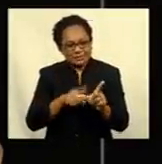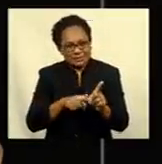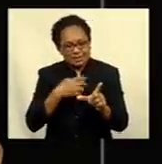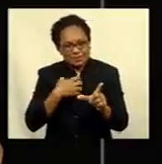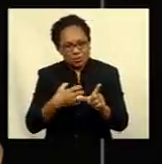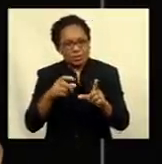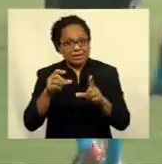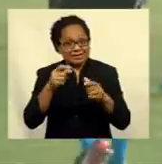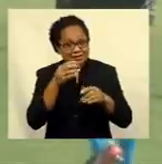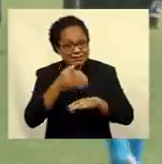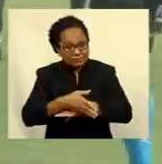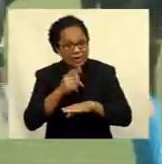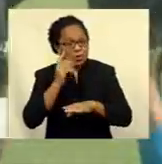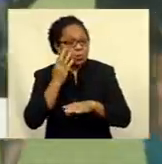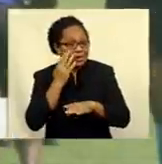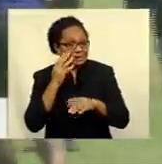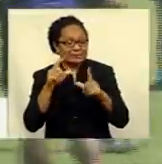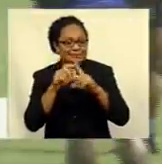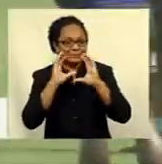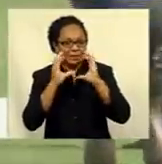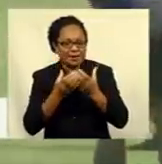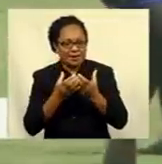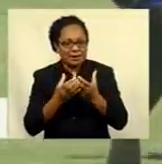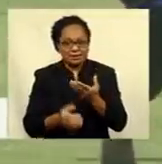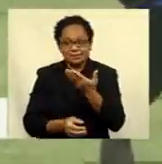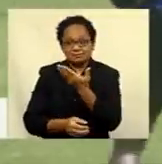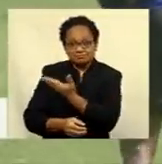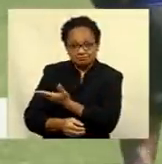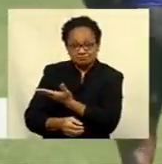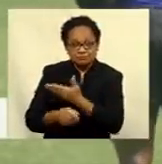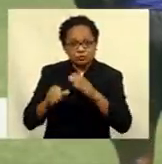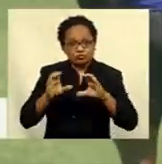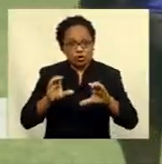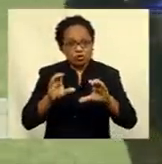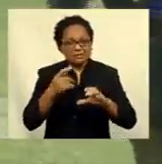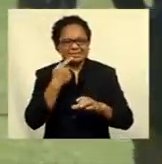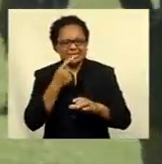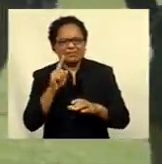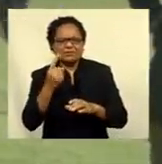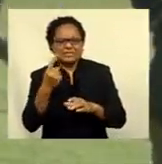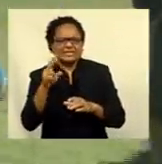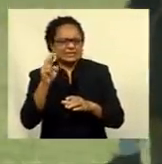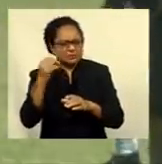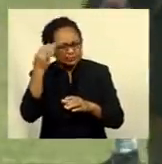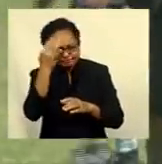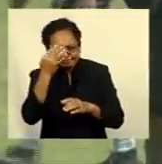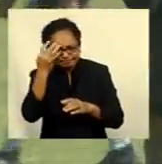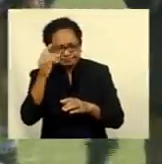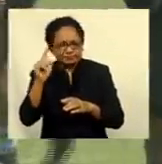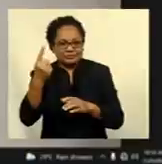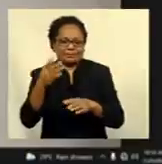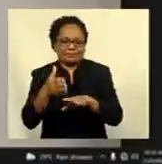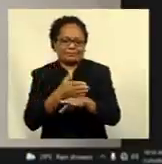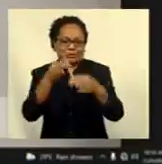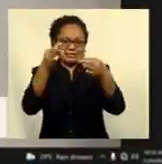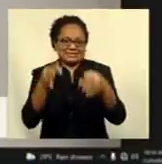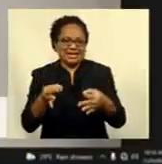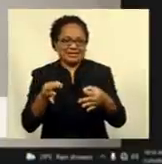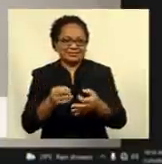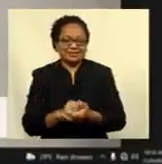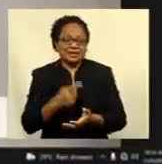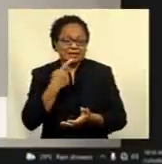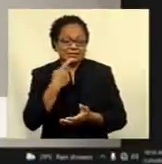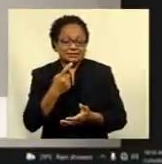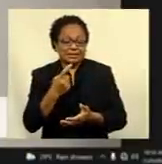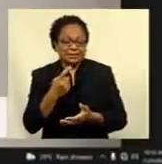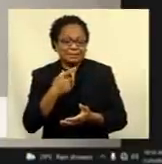Dama reports. The Welshman says he has to be certain with his decision. It's also, a big responsibility to